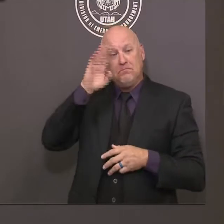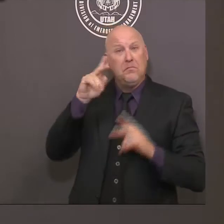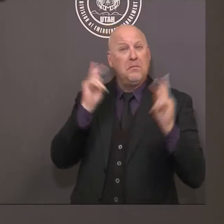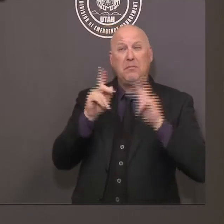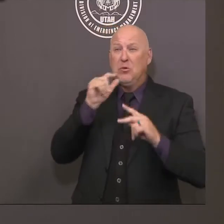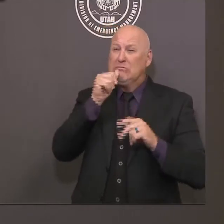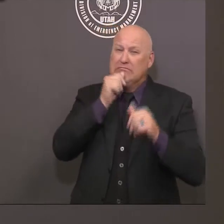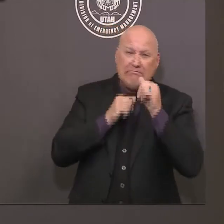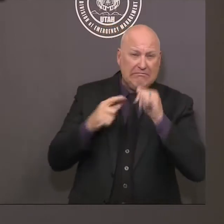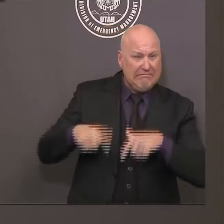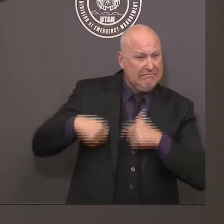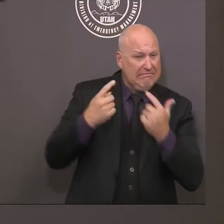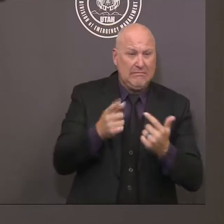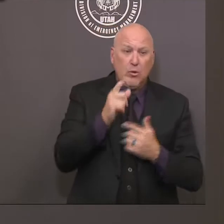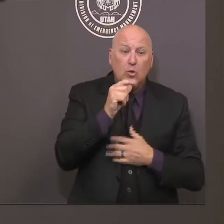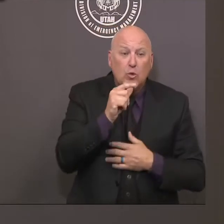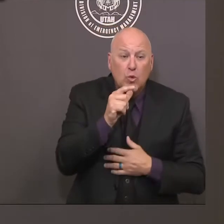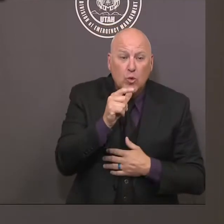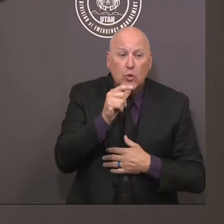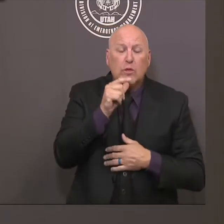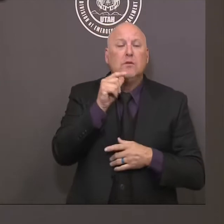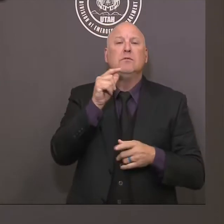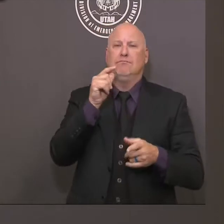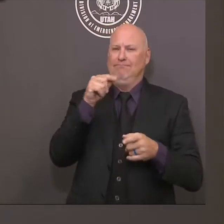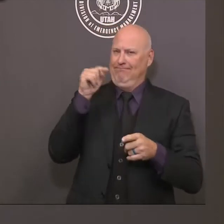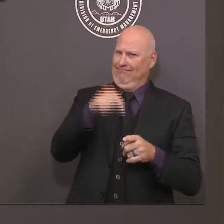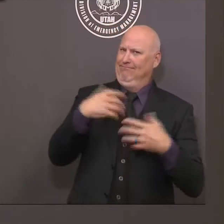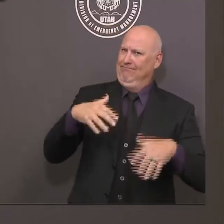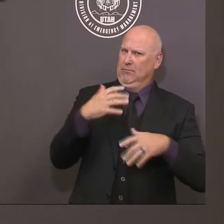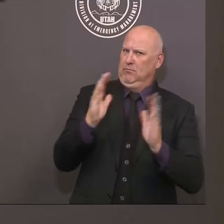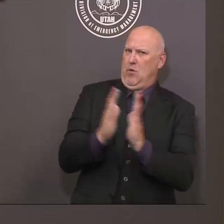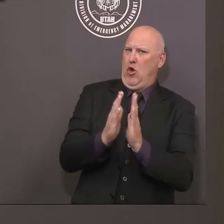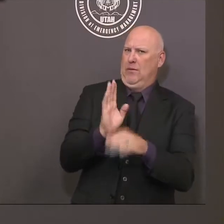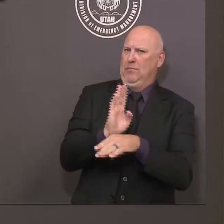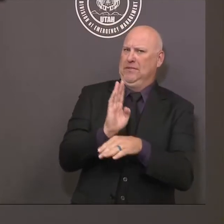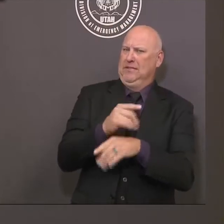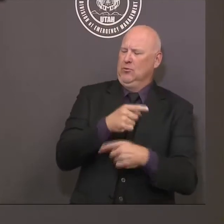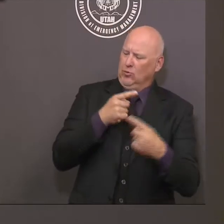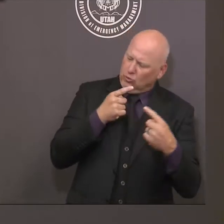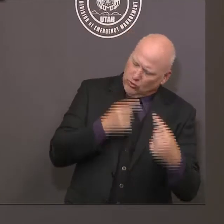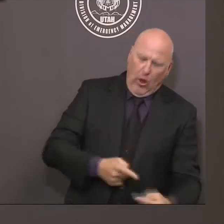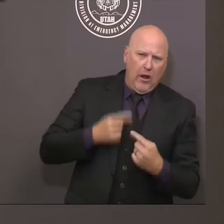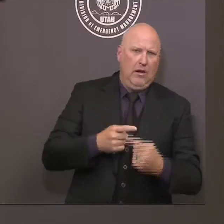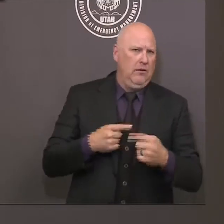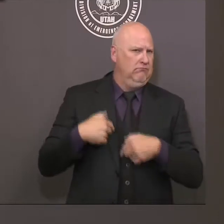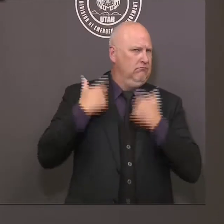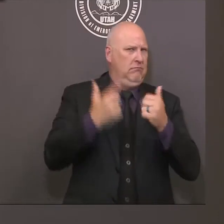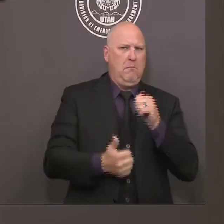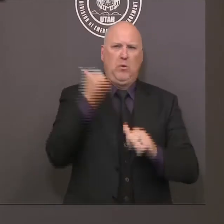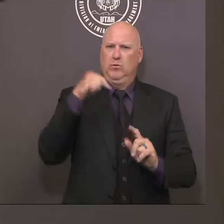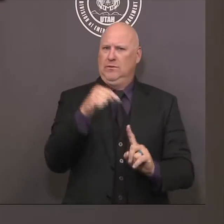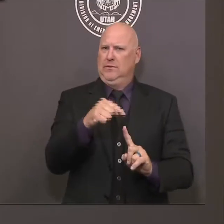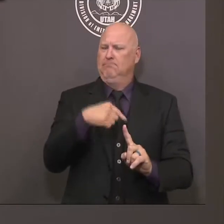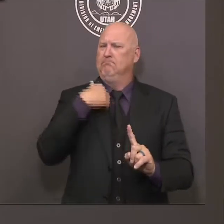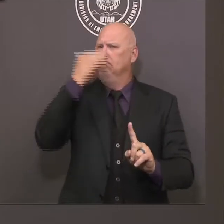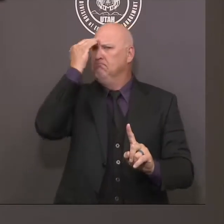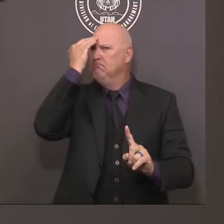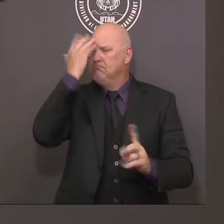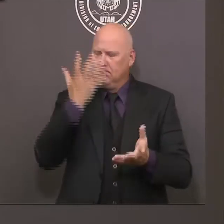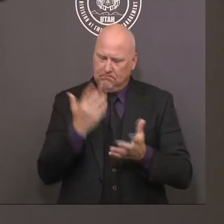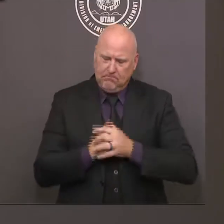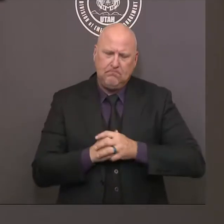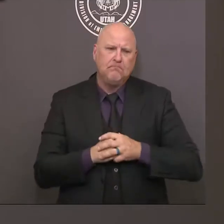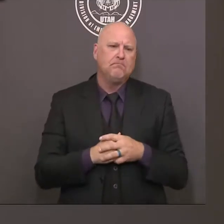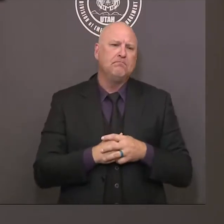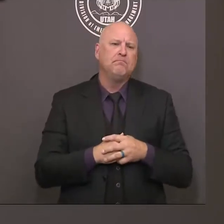country by using some of these CARES funds to directly help and support Utah businesses. In the